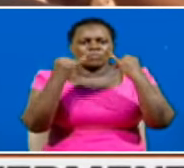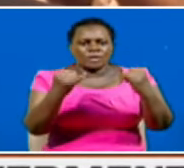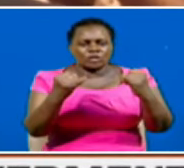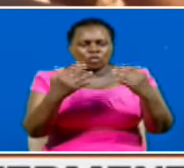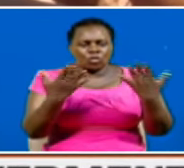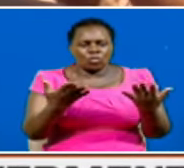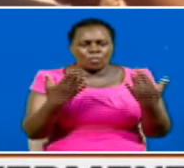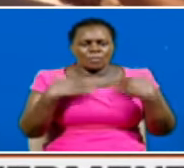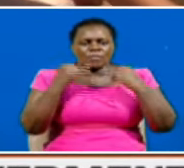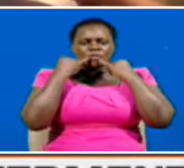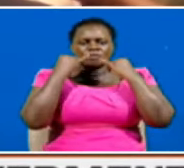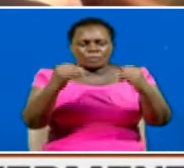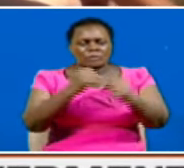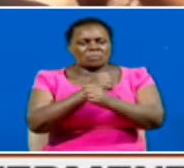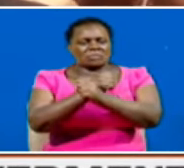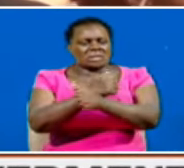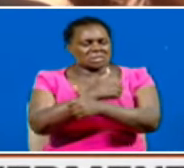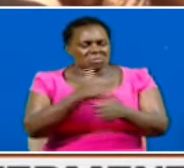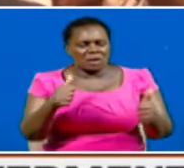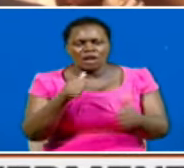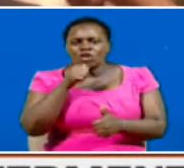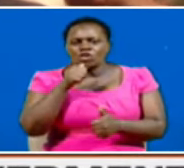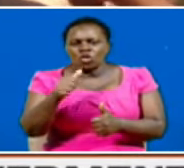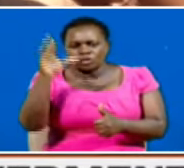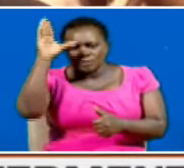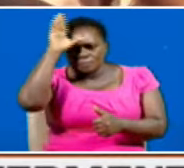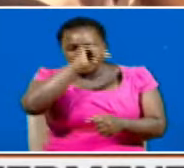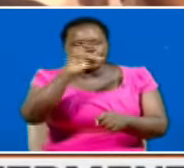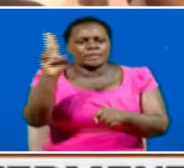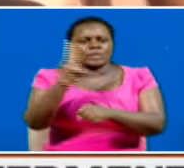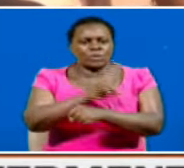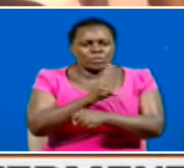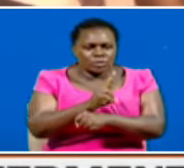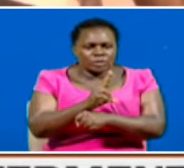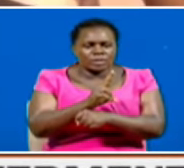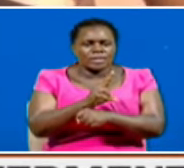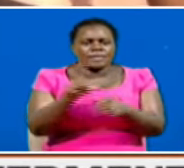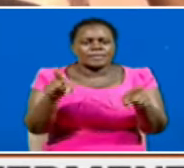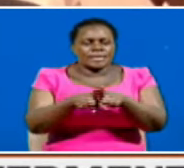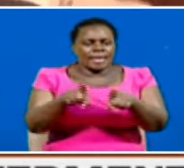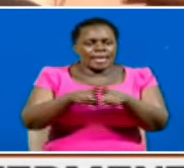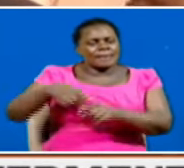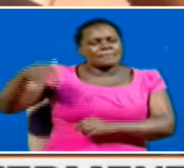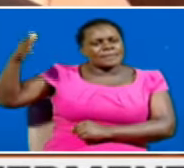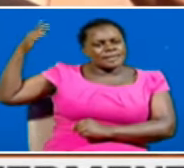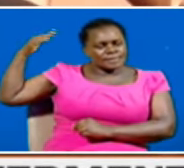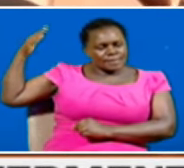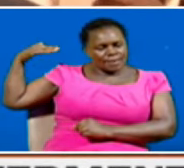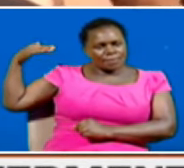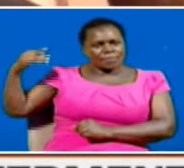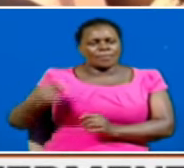personal data is secured. It's not misused, as it were,